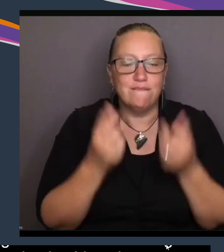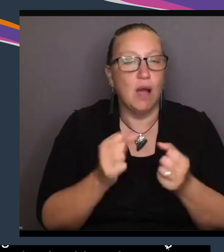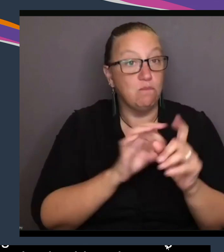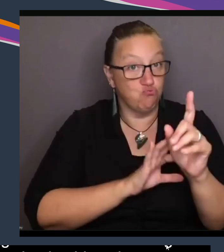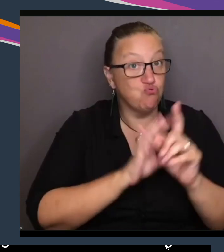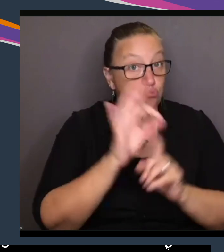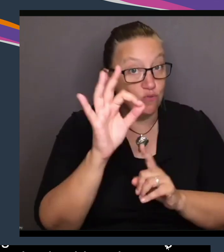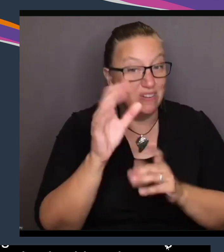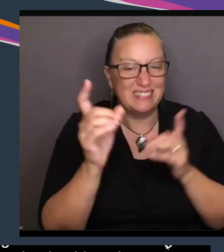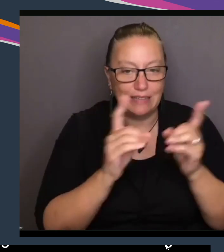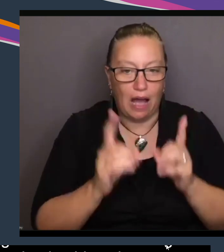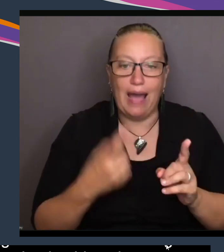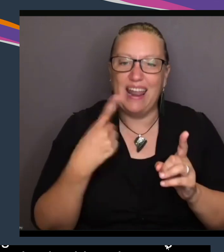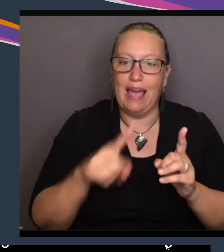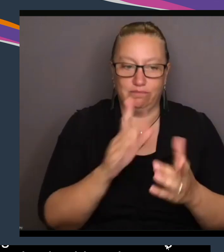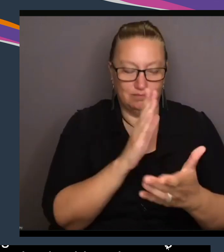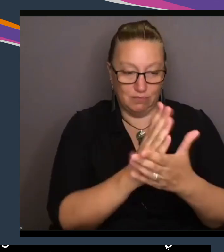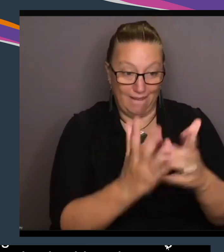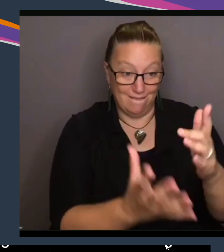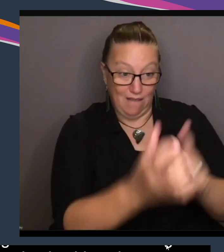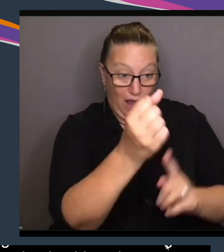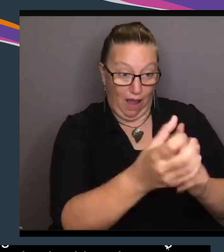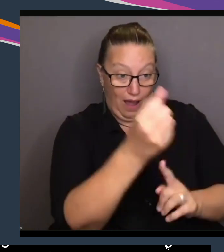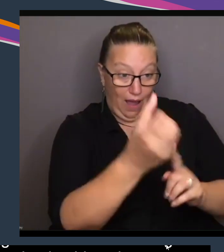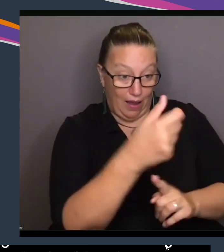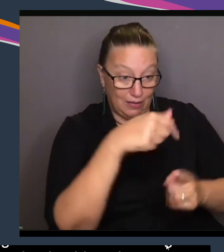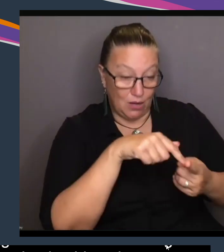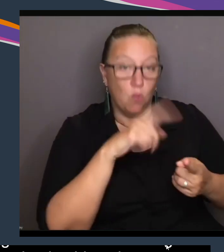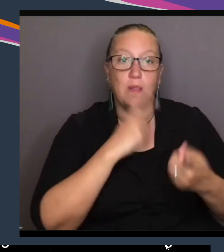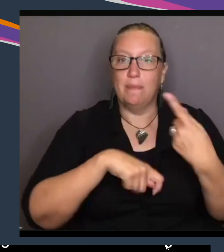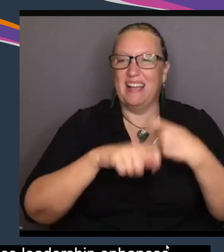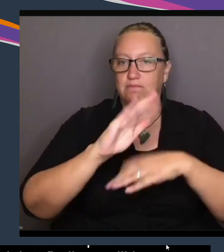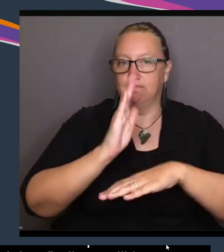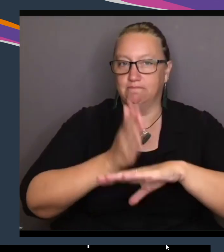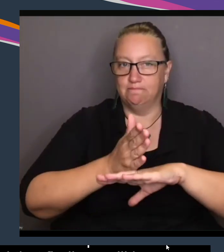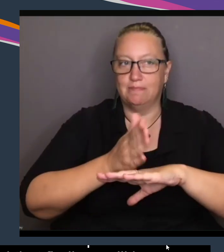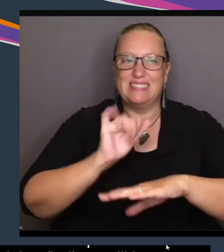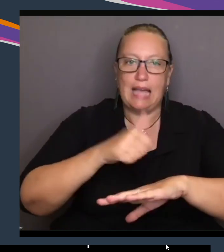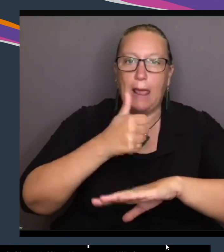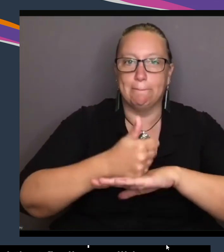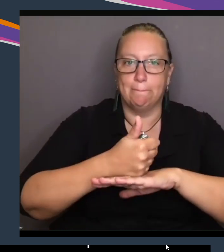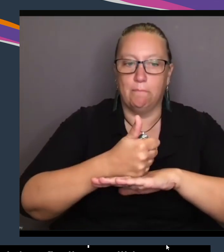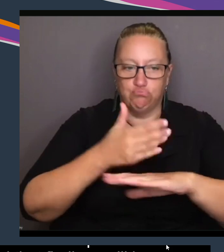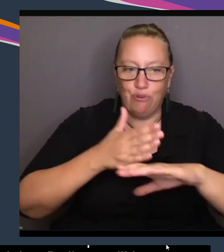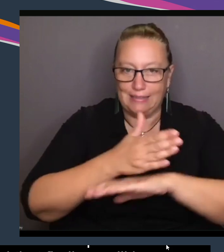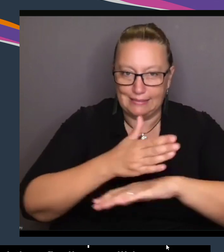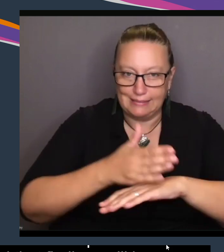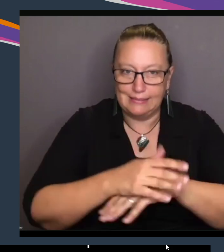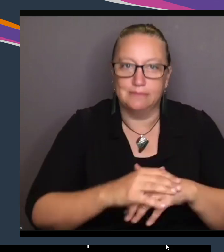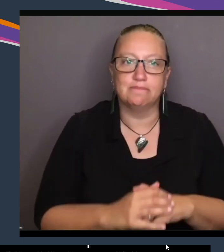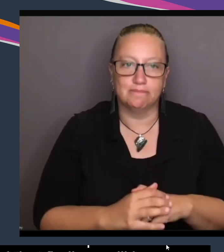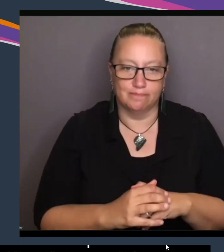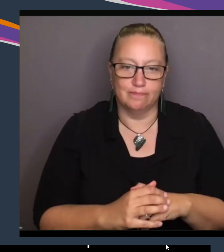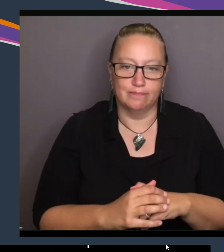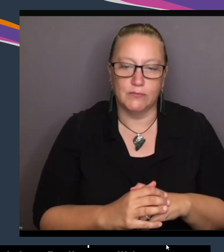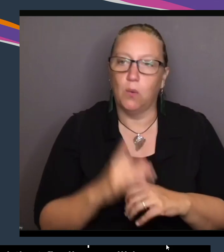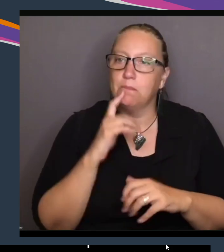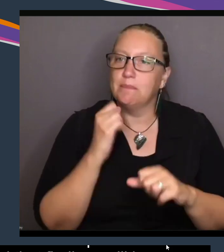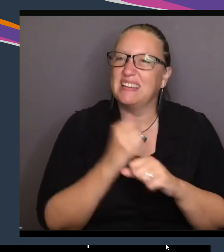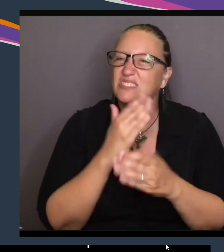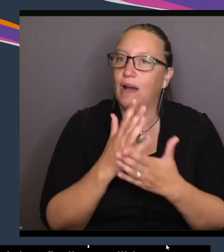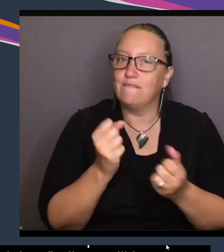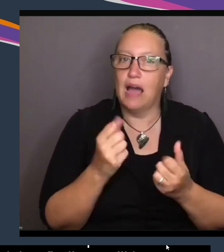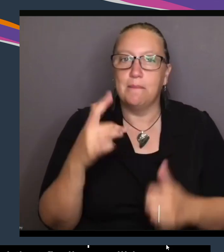Applications will be assessed through an independent multidisciplinary review process, including lived experience, academic and